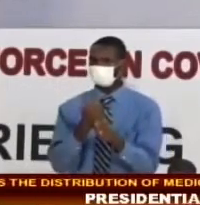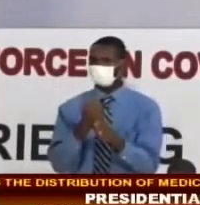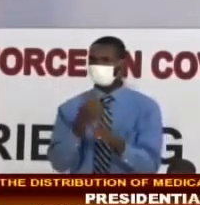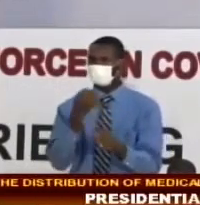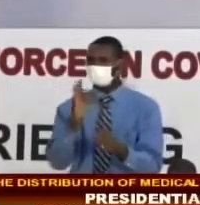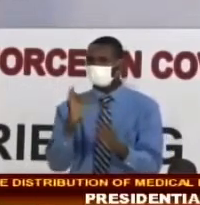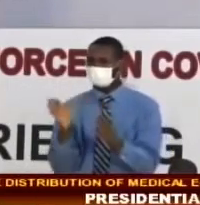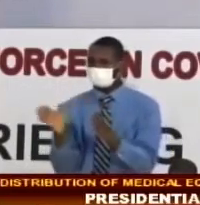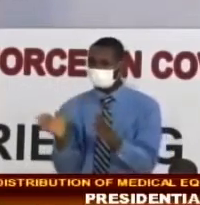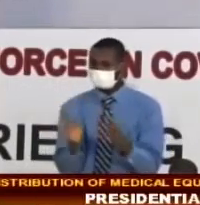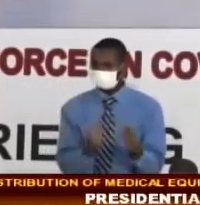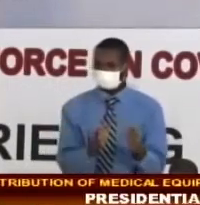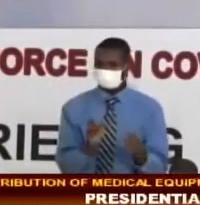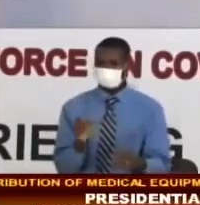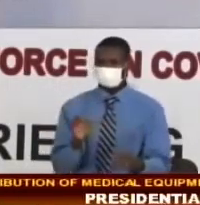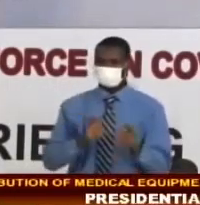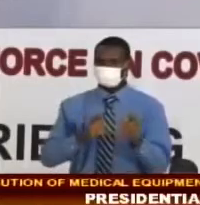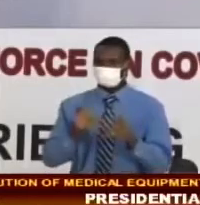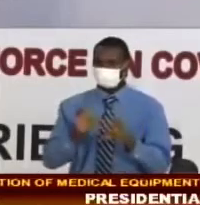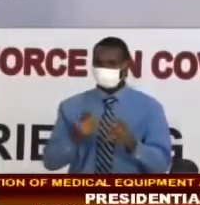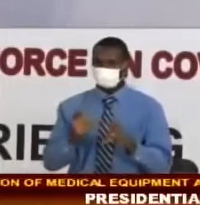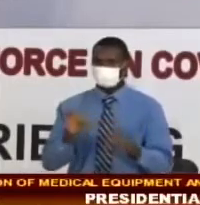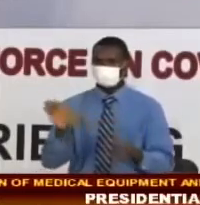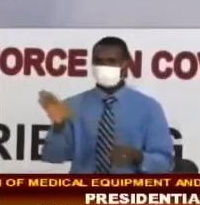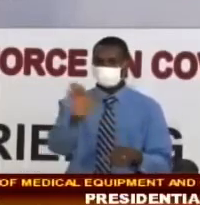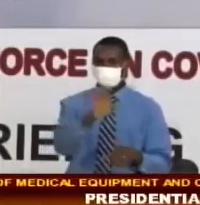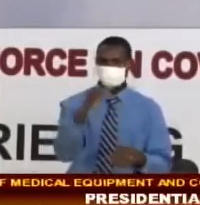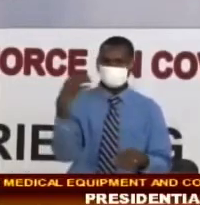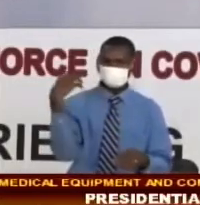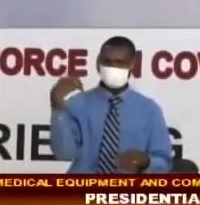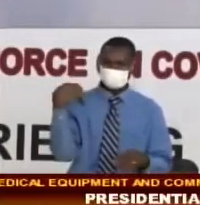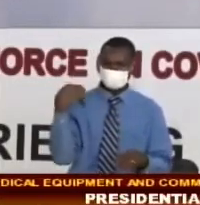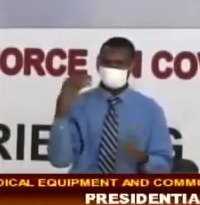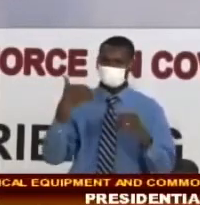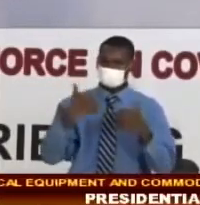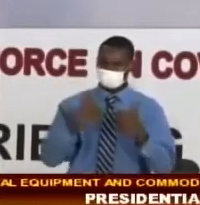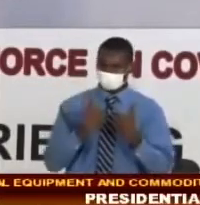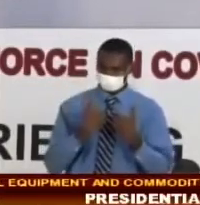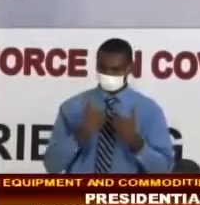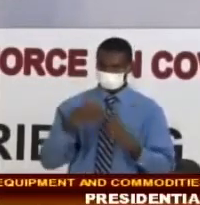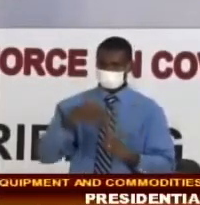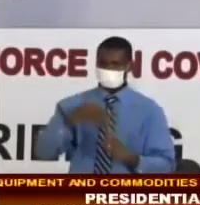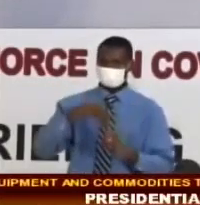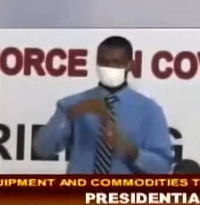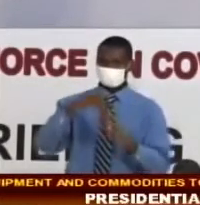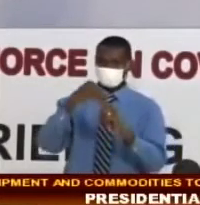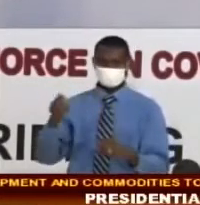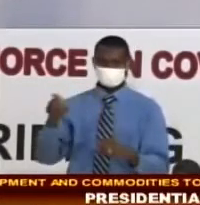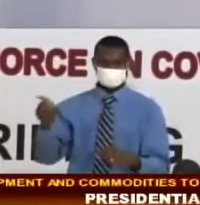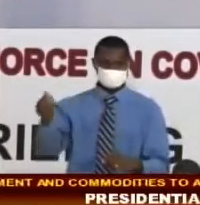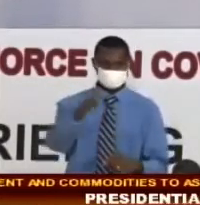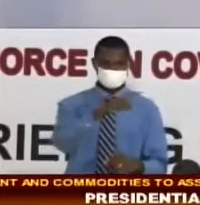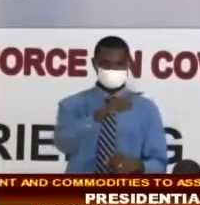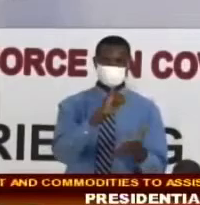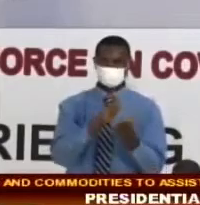arrangement can be made for those of you especially who have been with us every day.